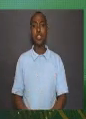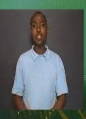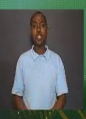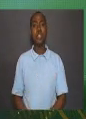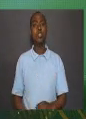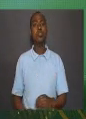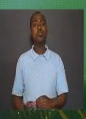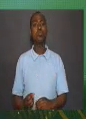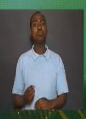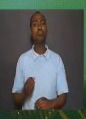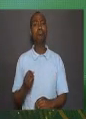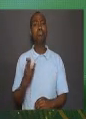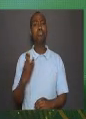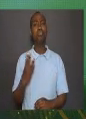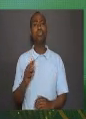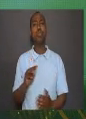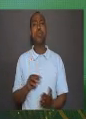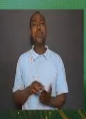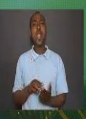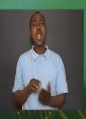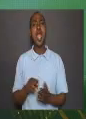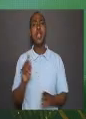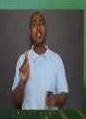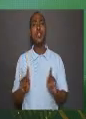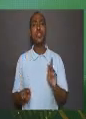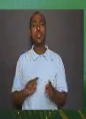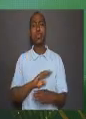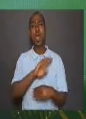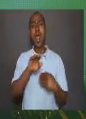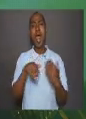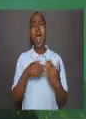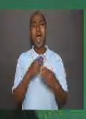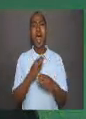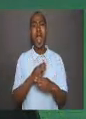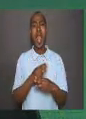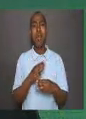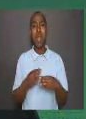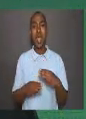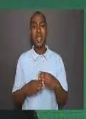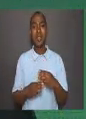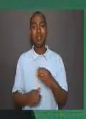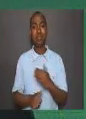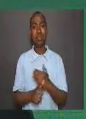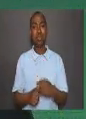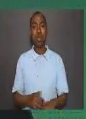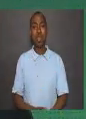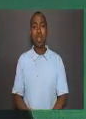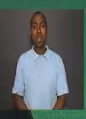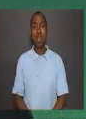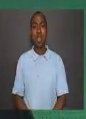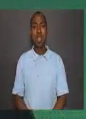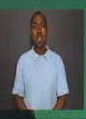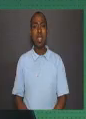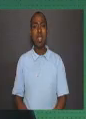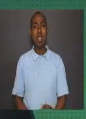affected millions of people around the world. It is lethal for